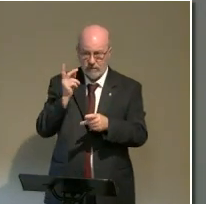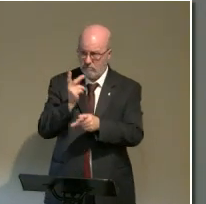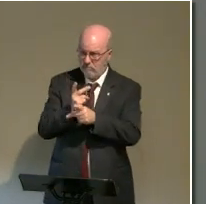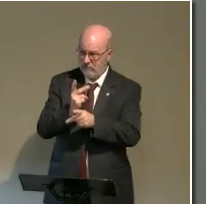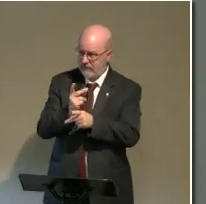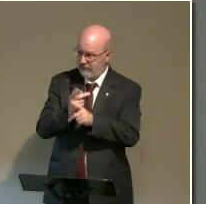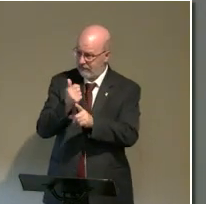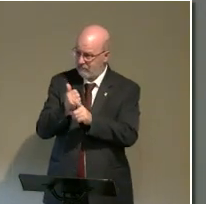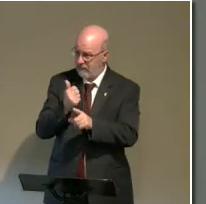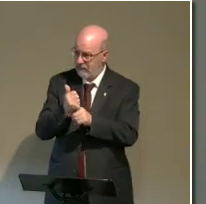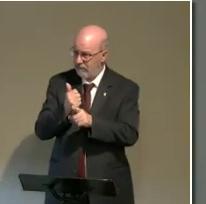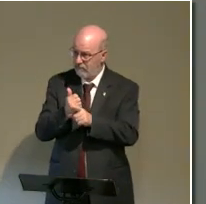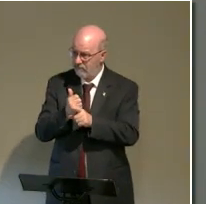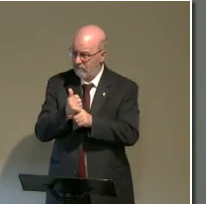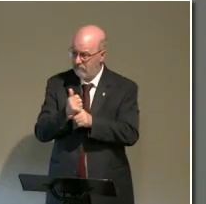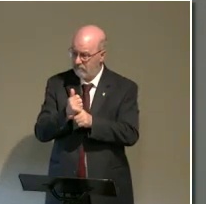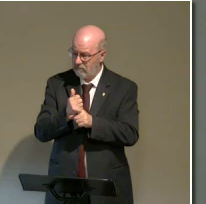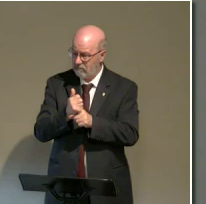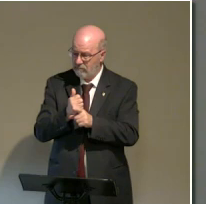himself